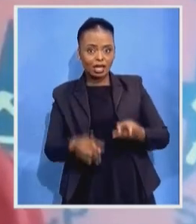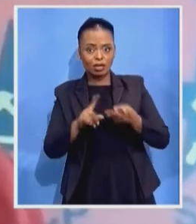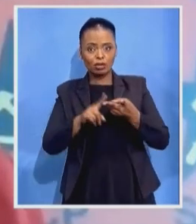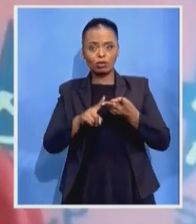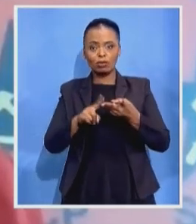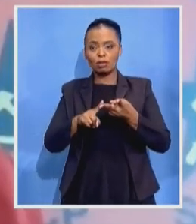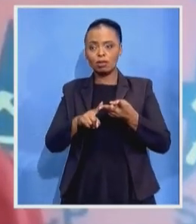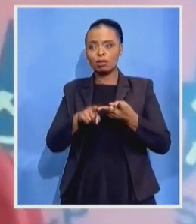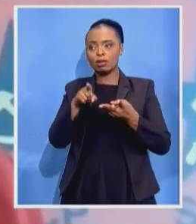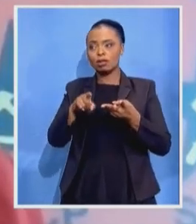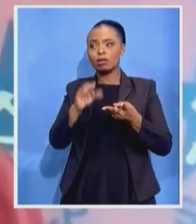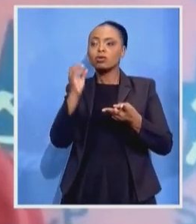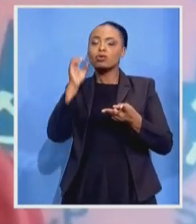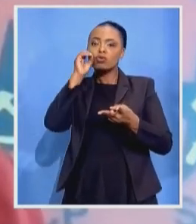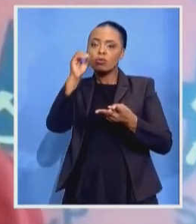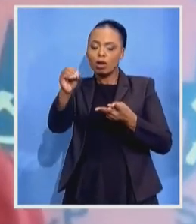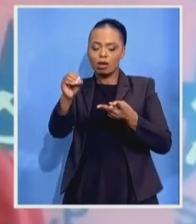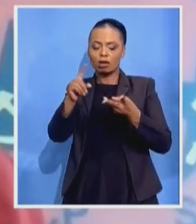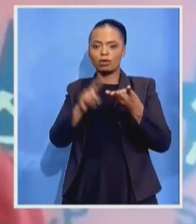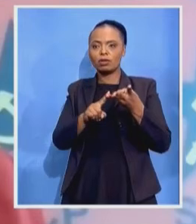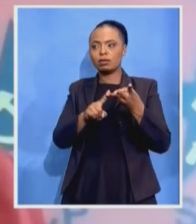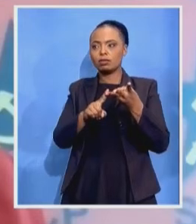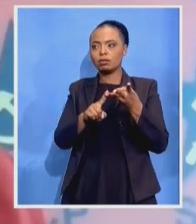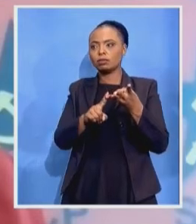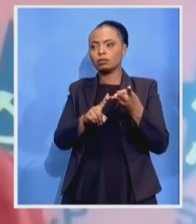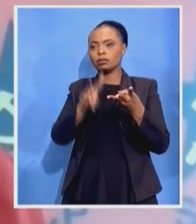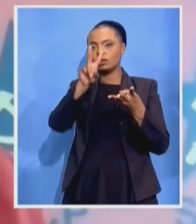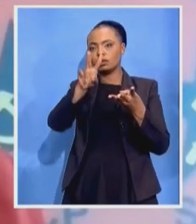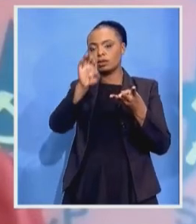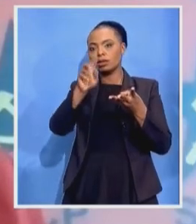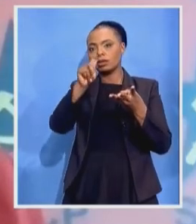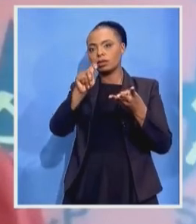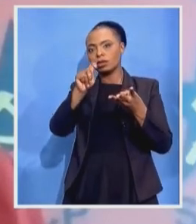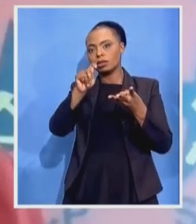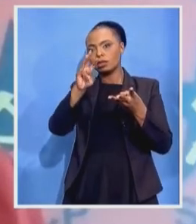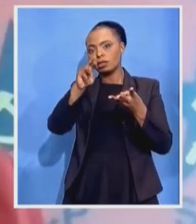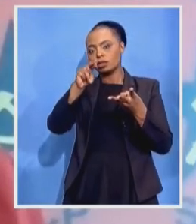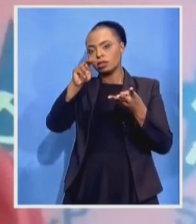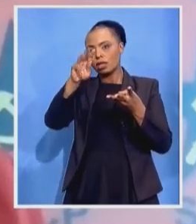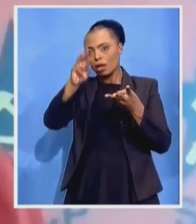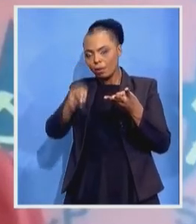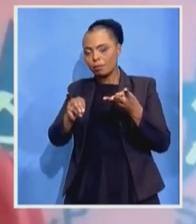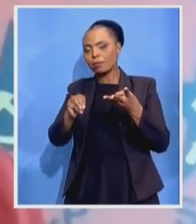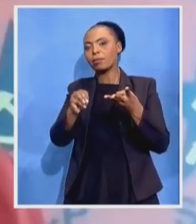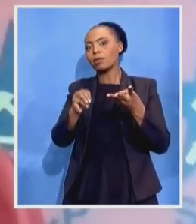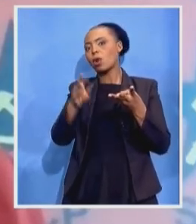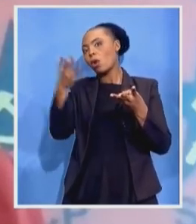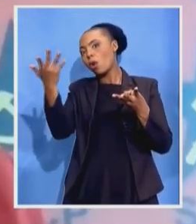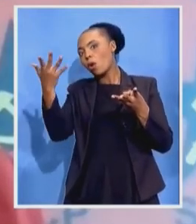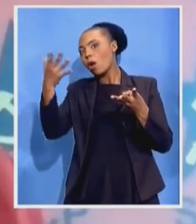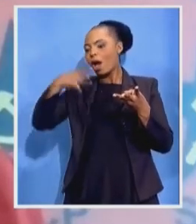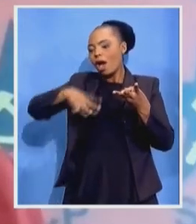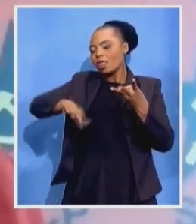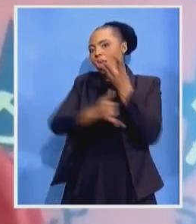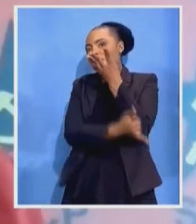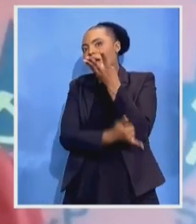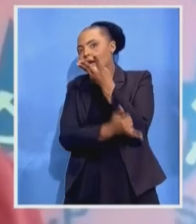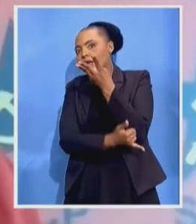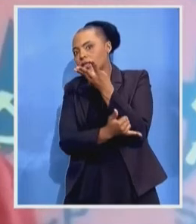and other countries where left formations are in